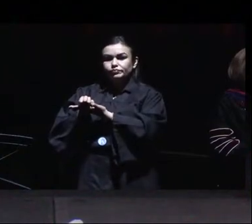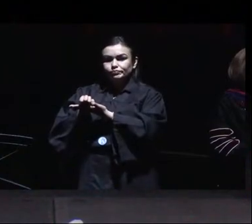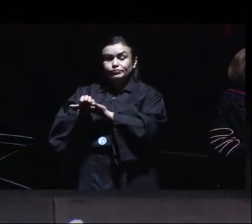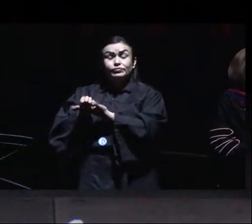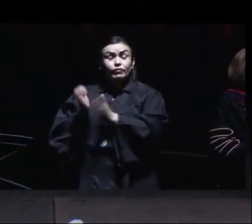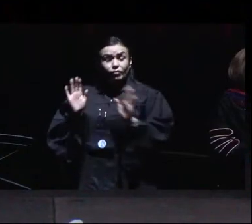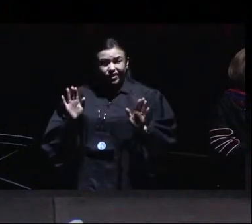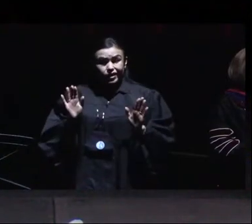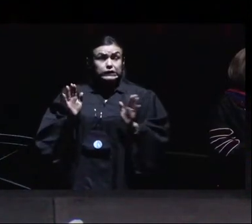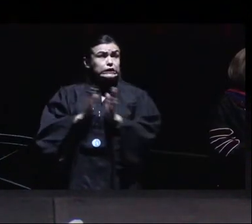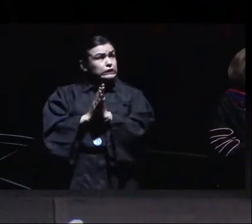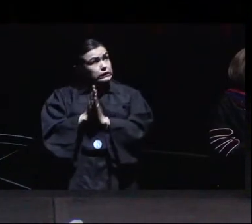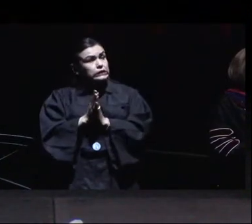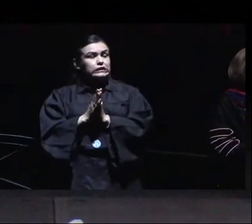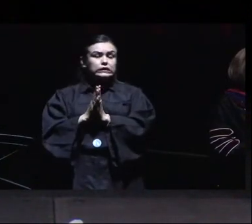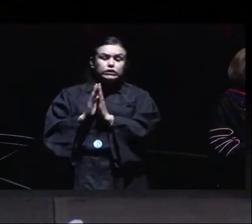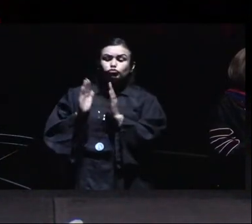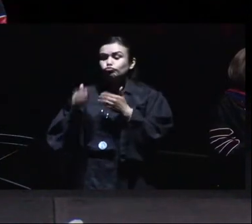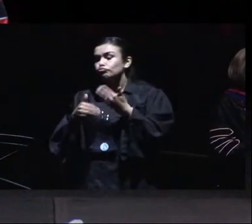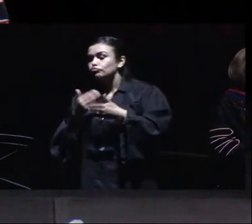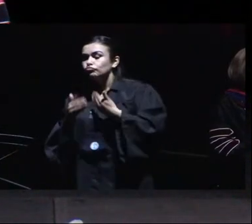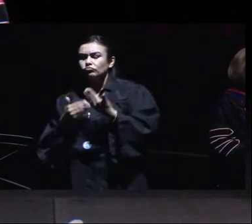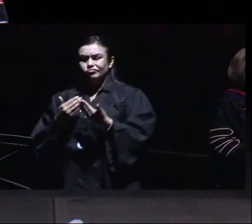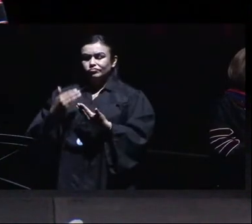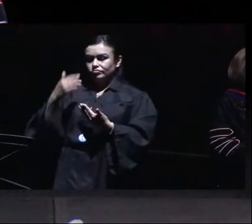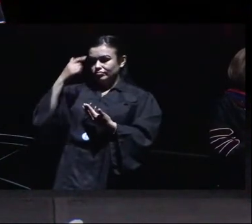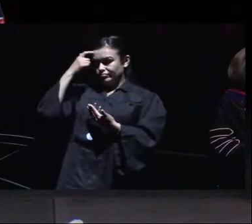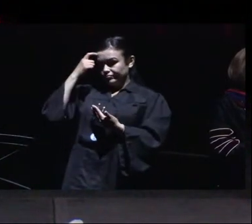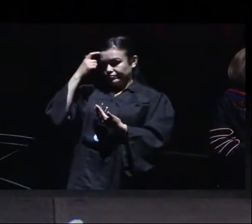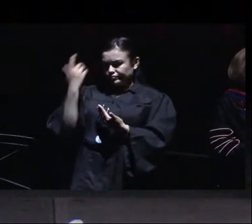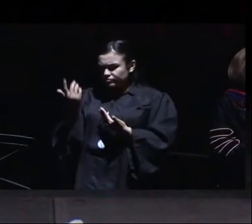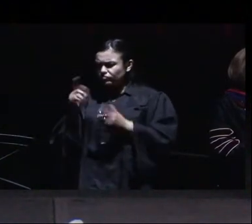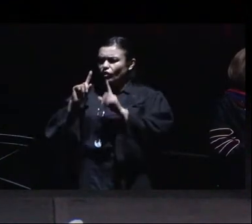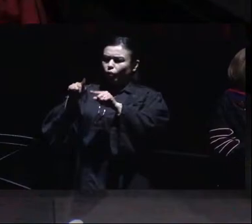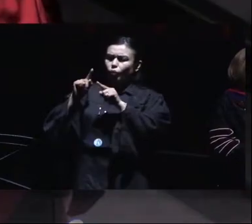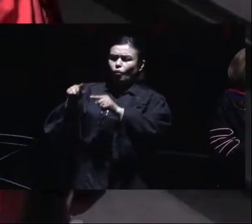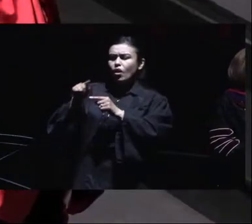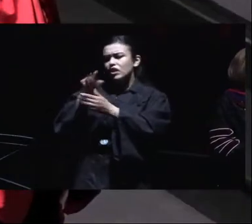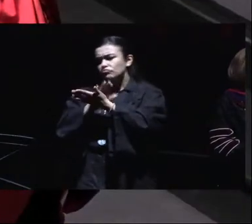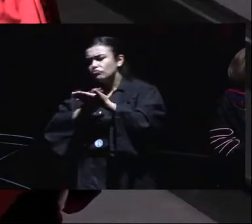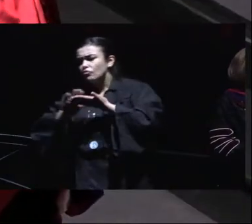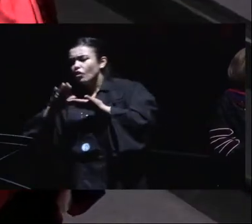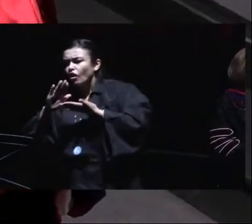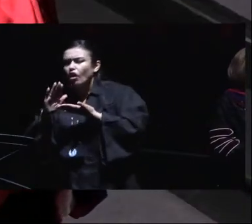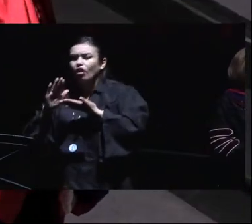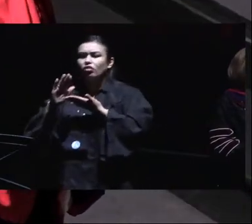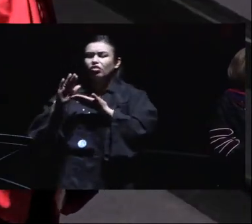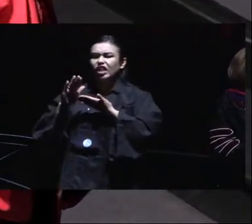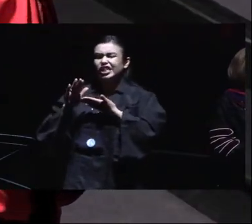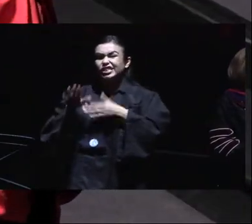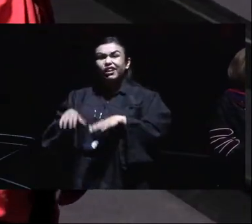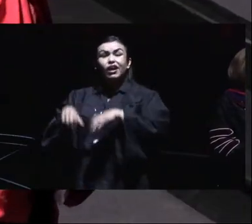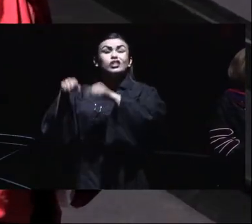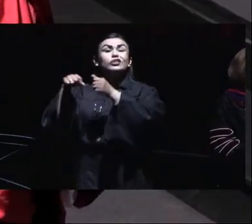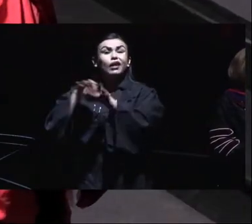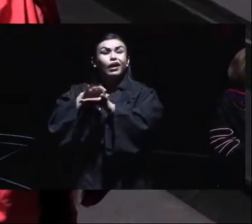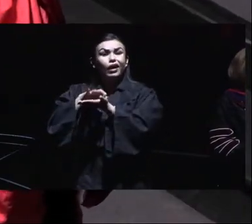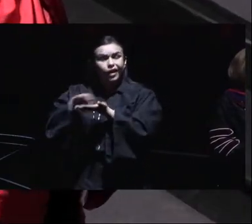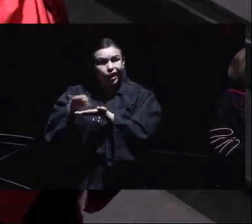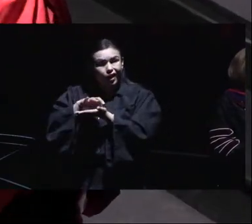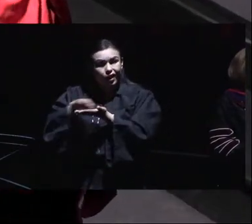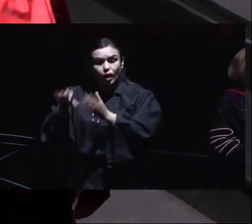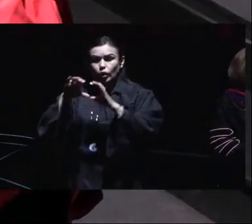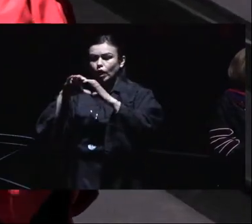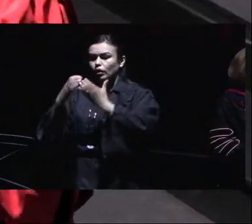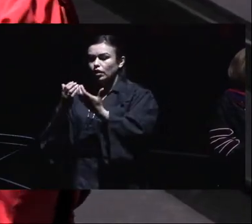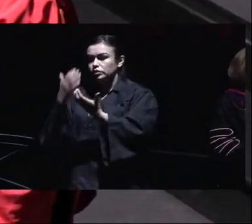Despite my best intentions, I found myself, while going to college, in the need of taking an accounting class.